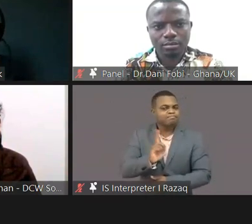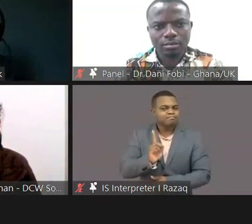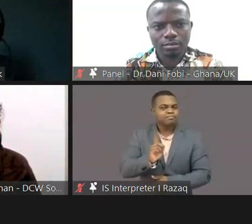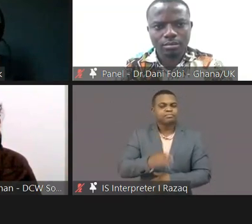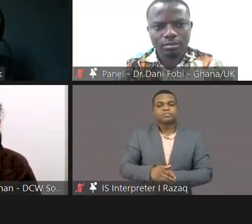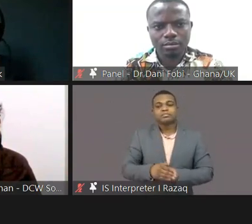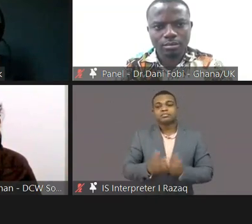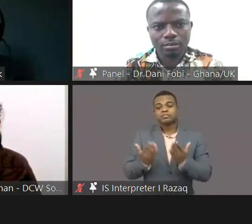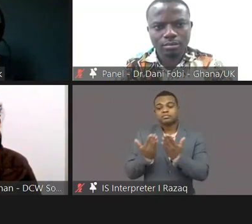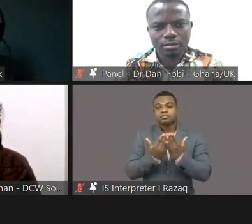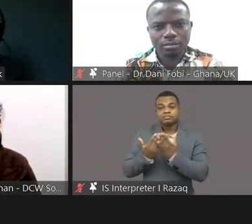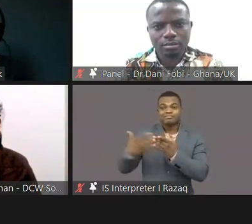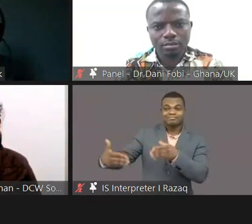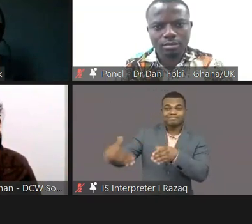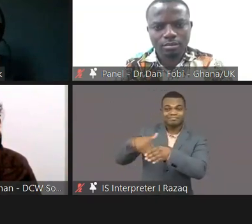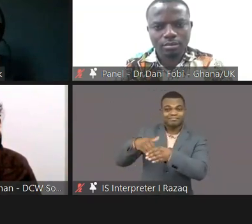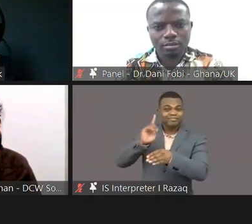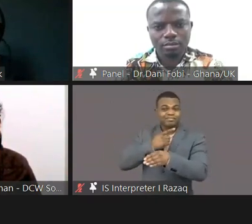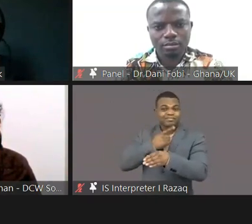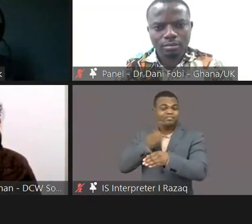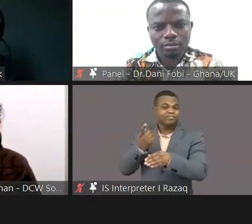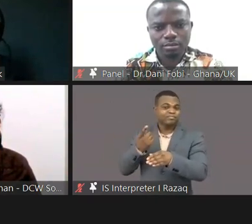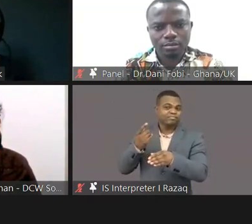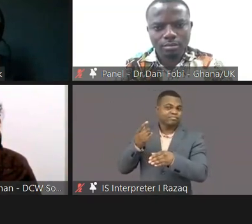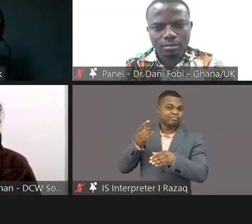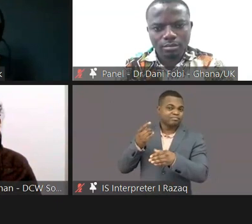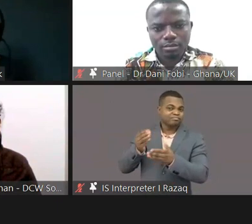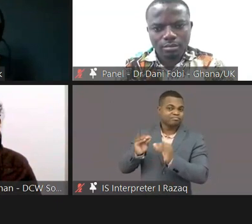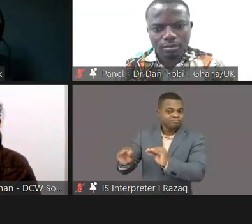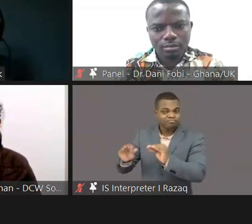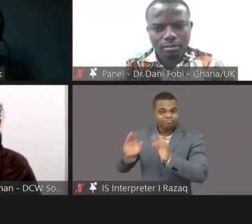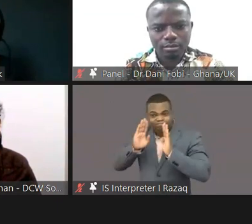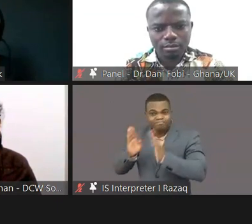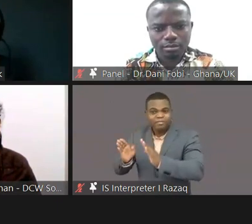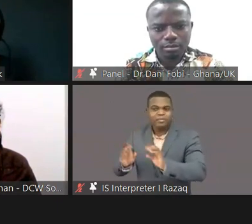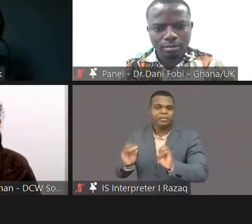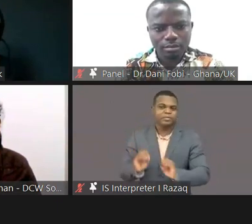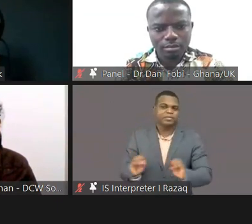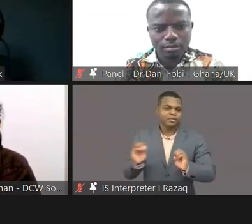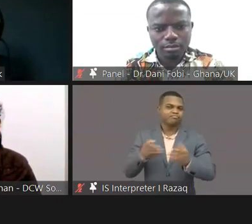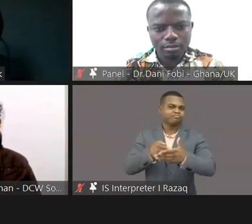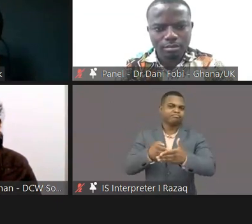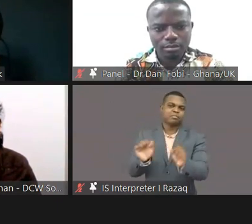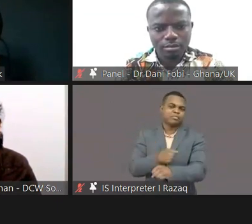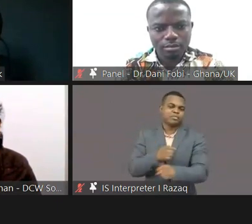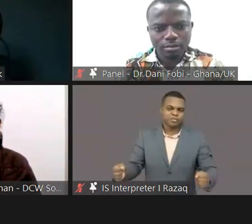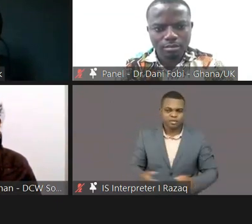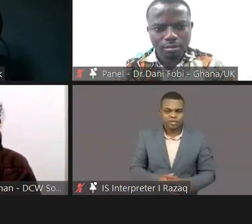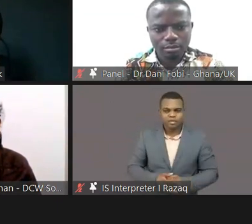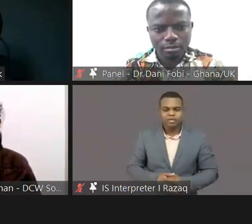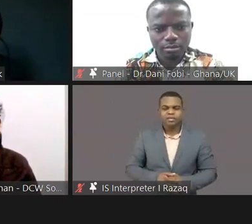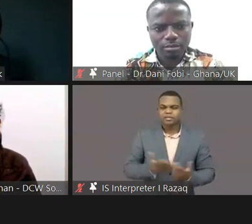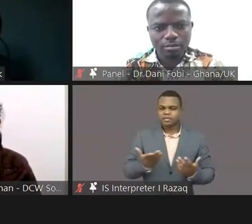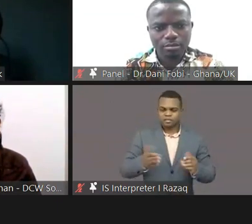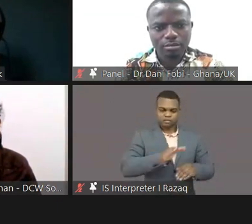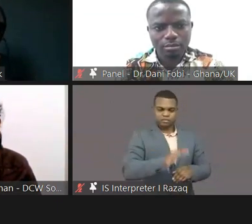then you need to speak to him because he will pick up the